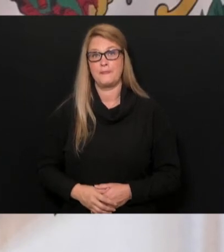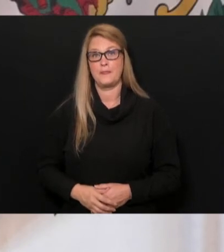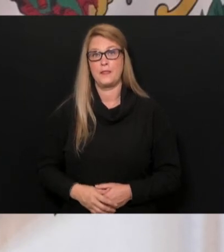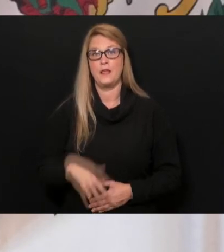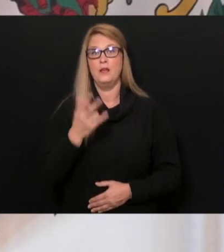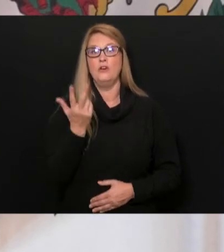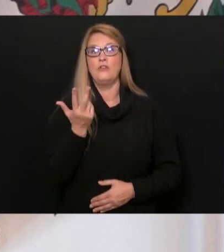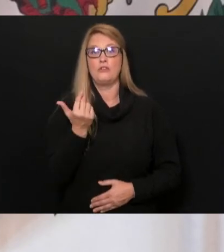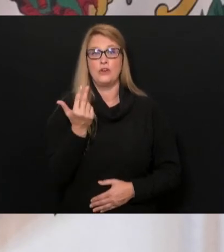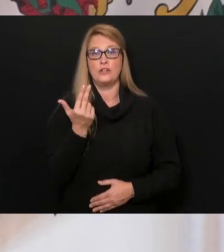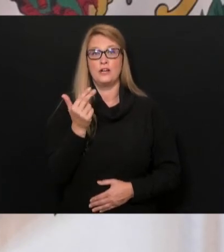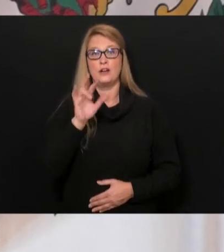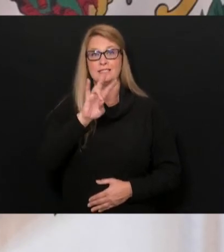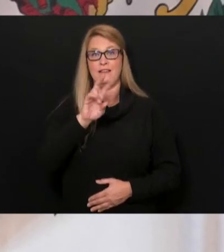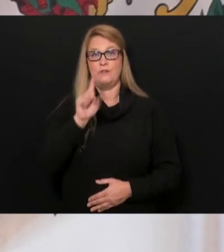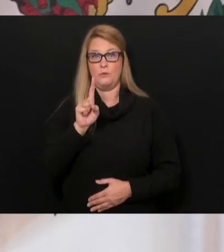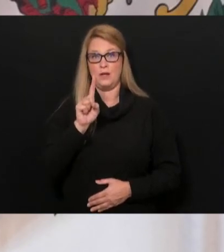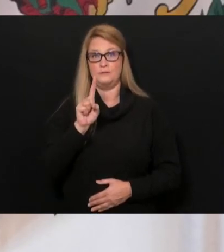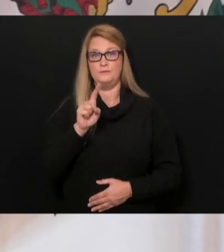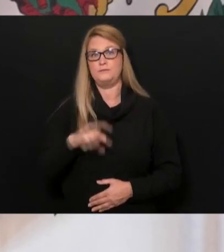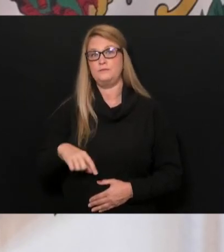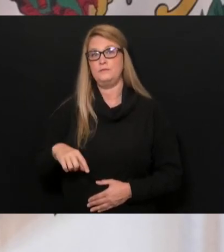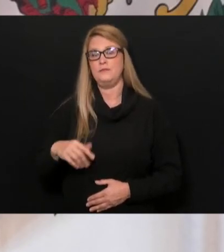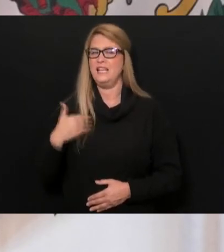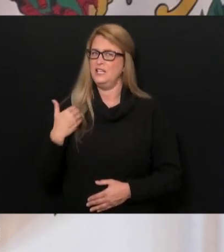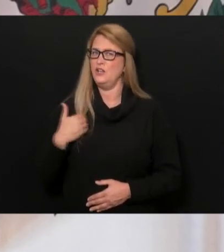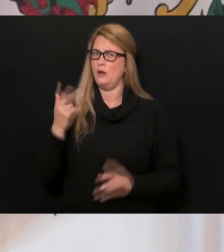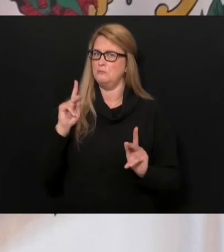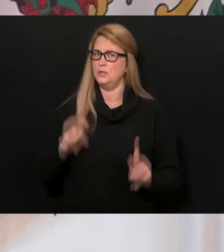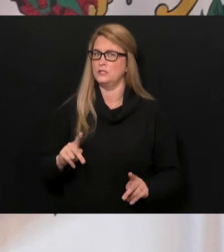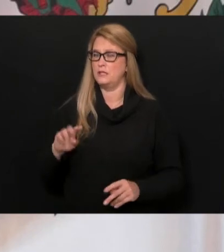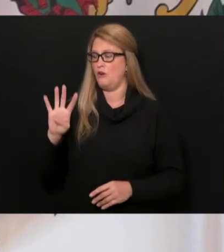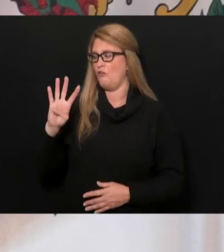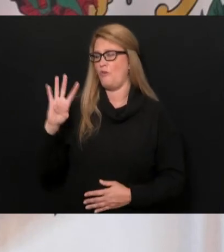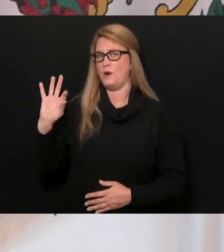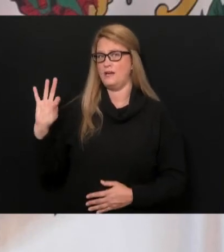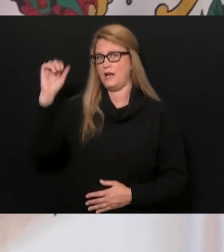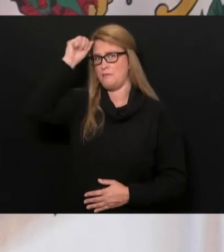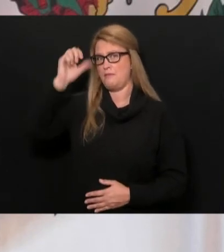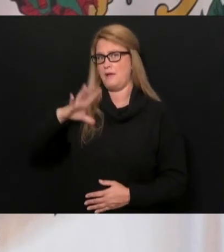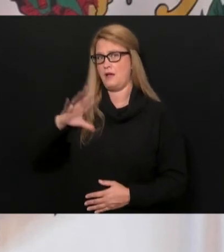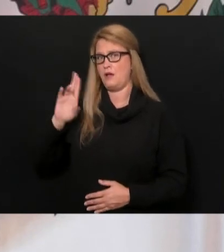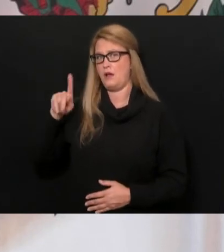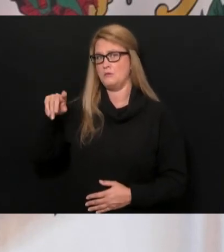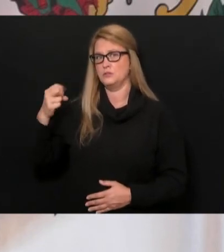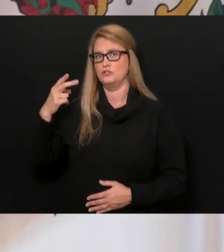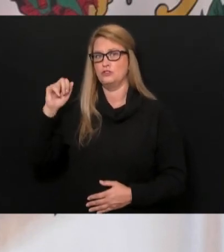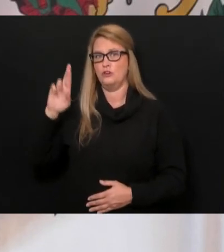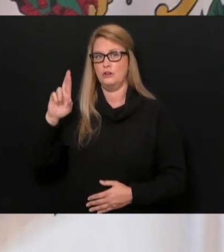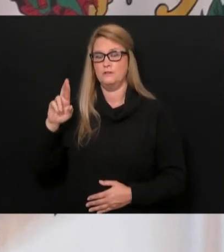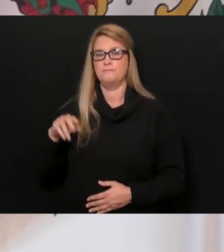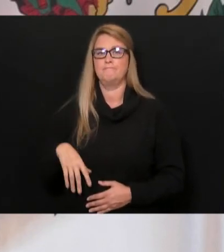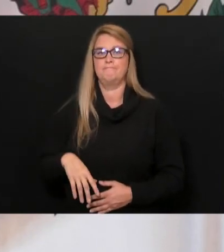Our 1,371st death, another real young person, is a 49-year-old male from Upshur County.